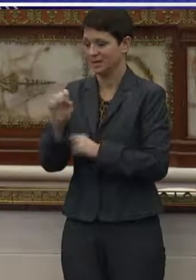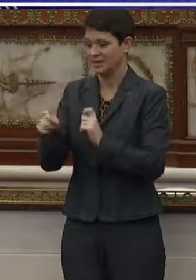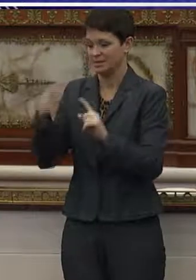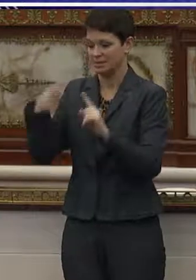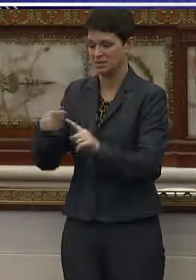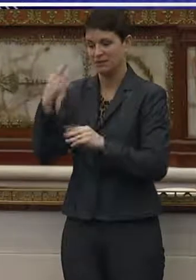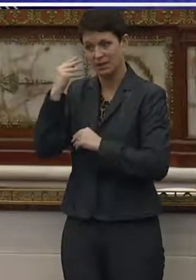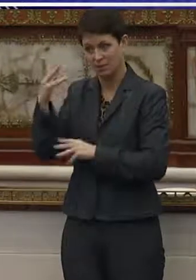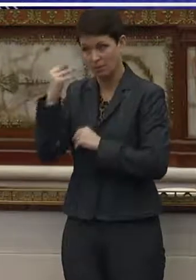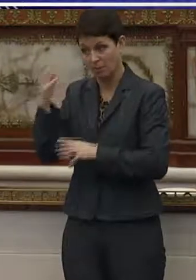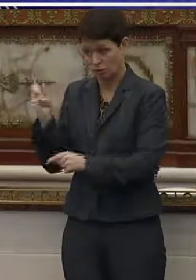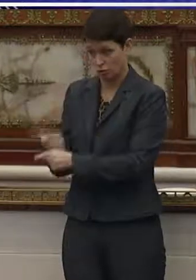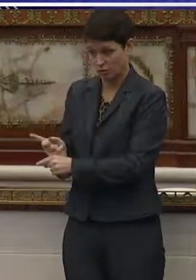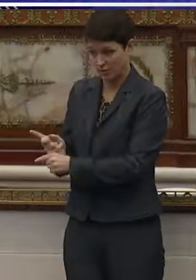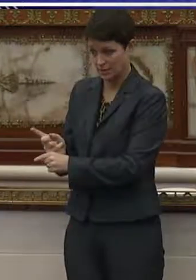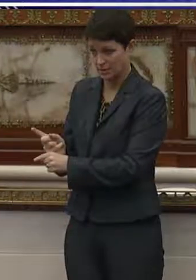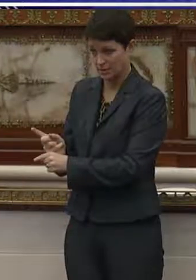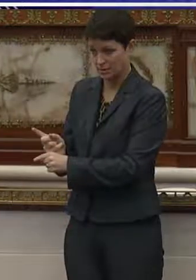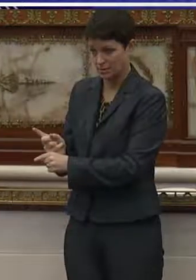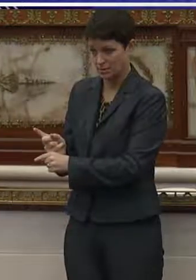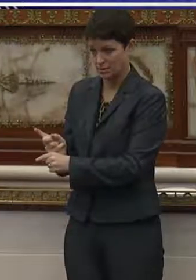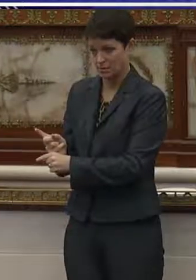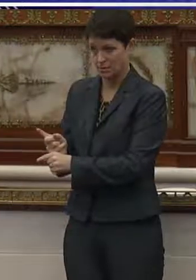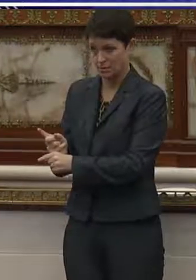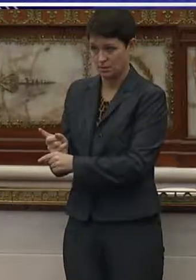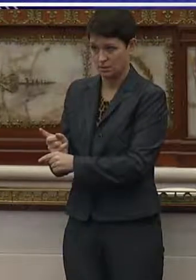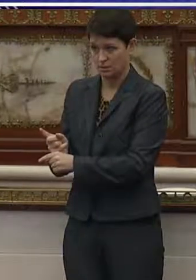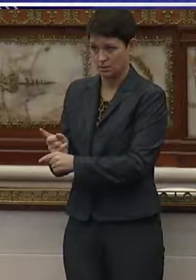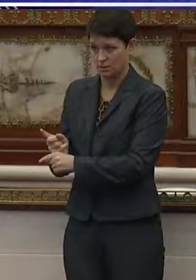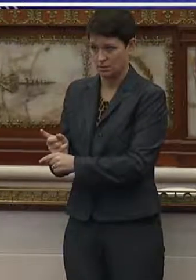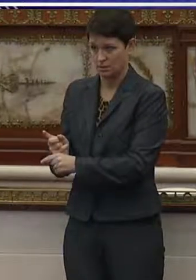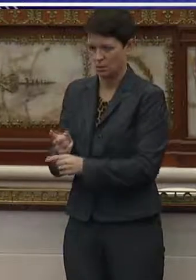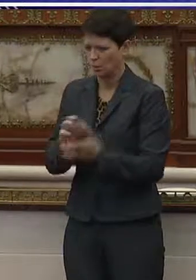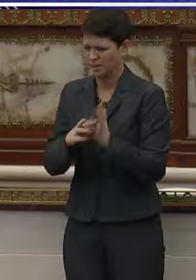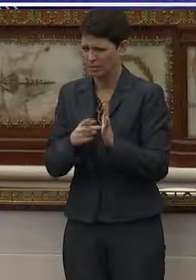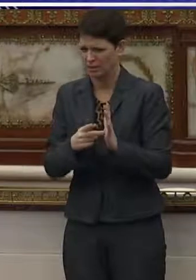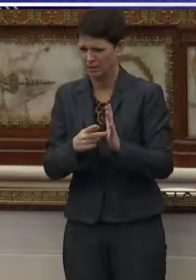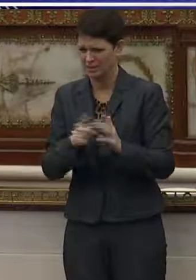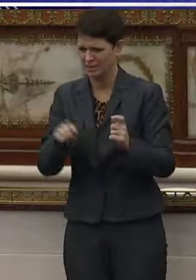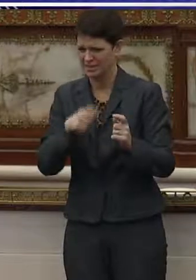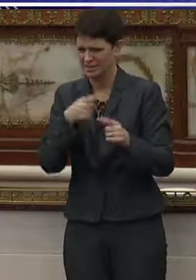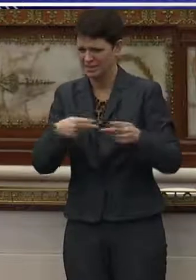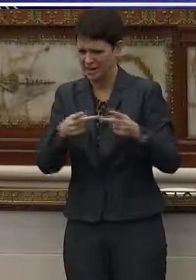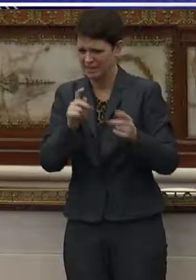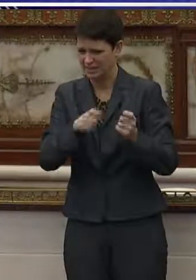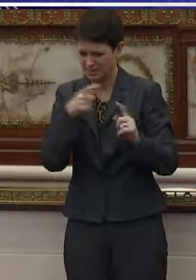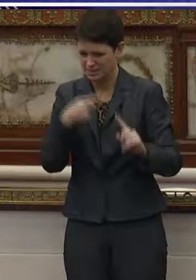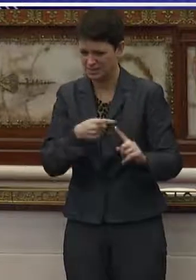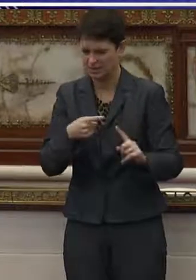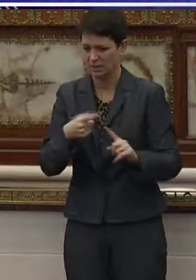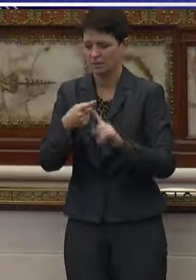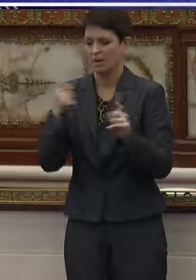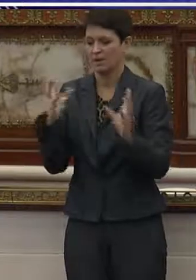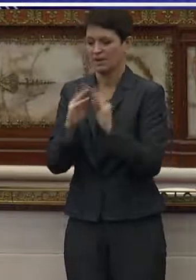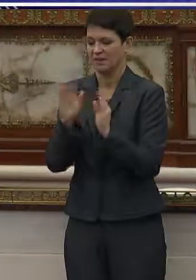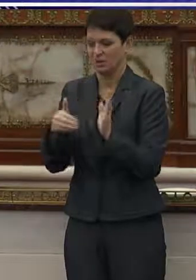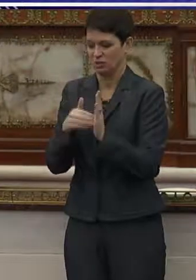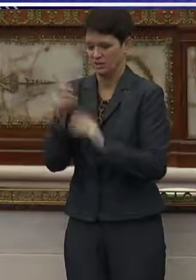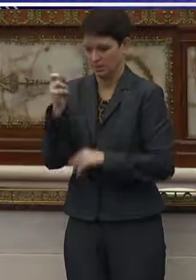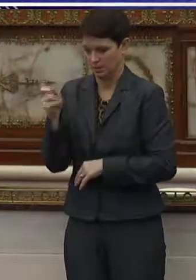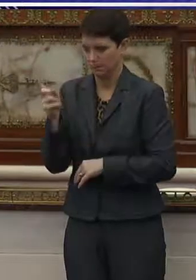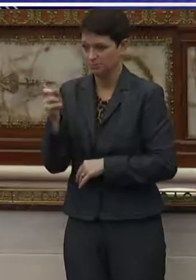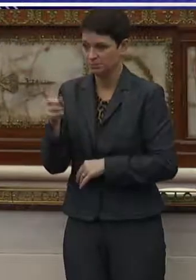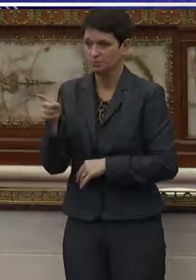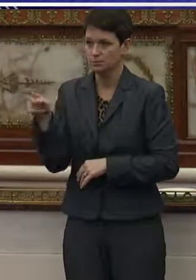site-specific information. Is that correct? I'm not sure what you mean by site-specific. Well, out of the convention center, you